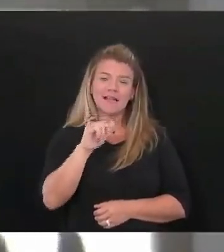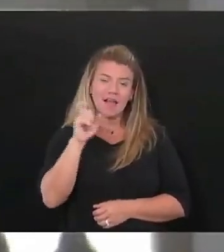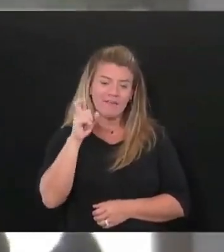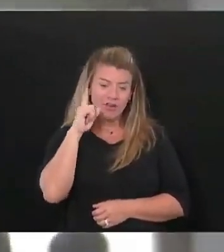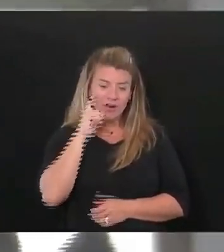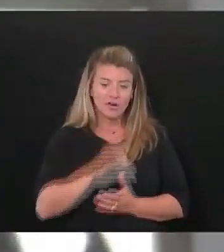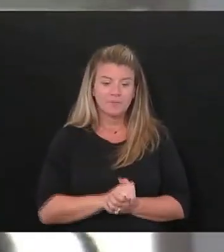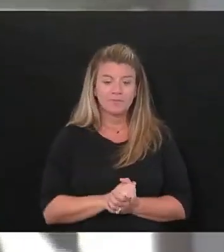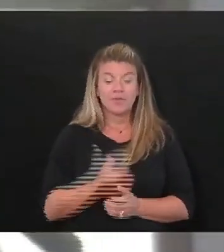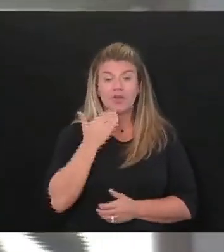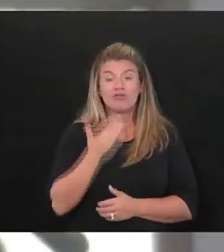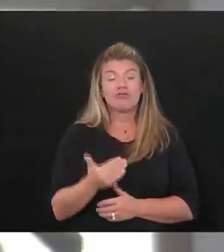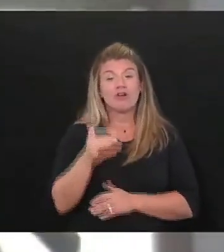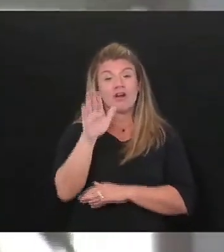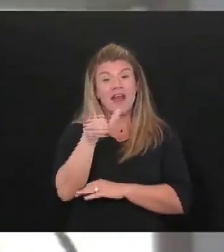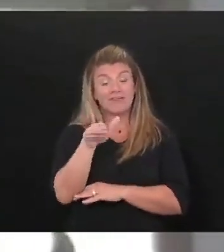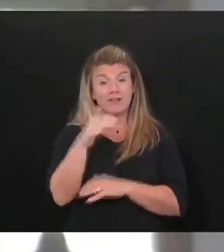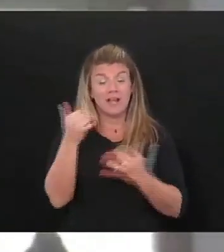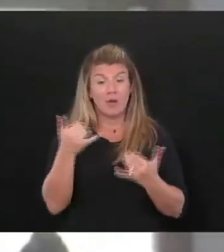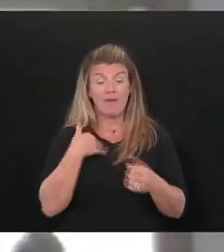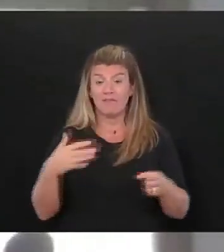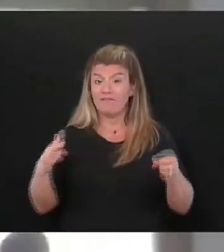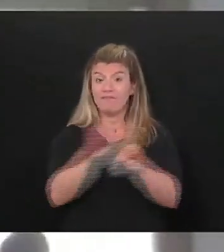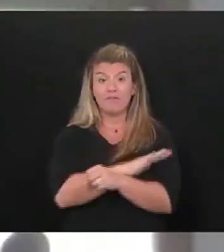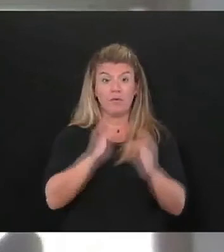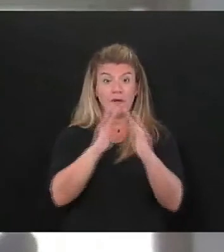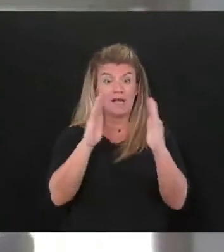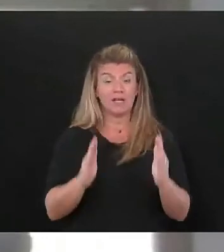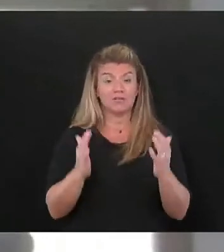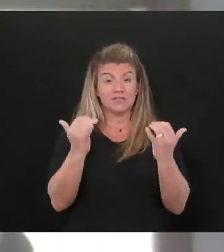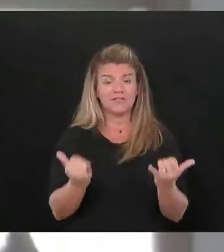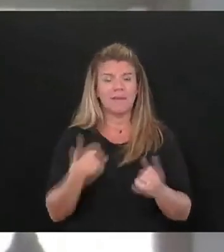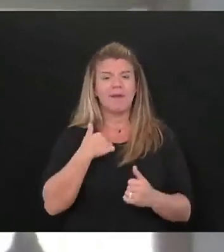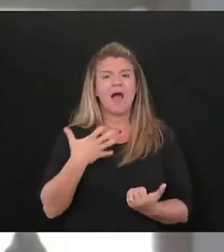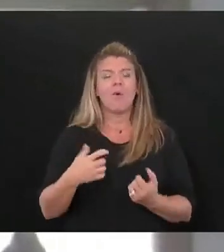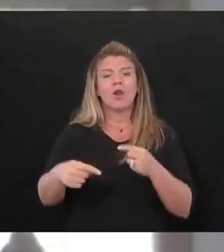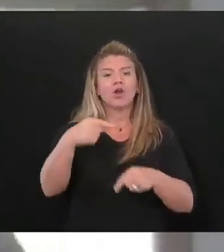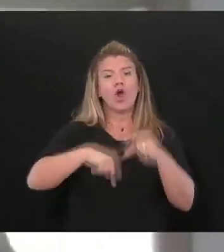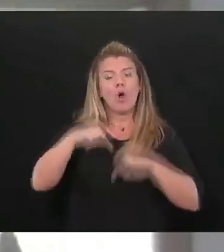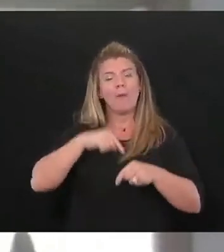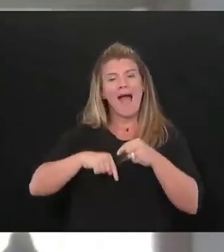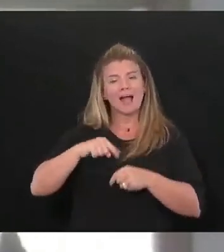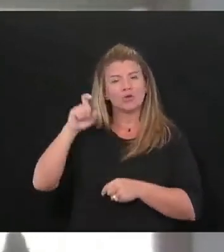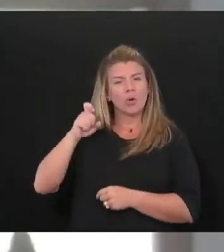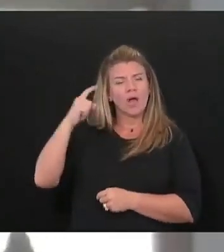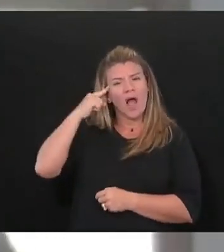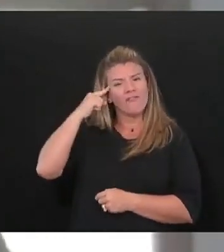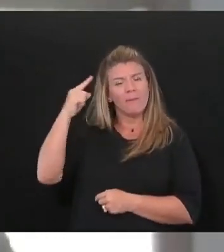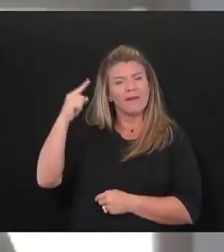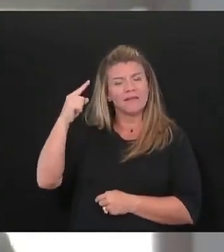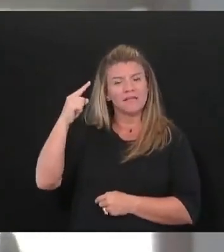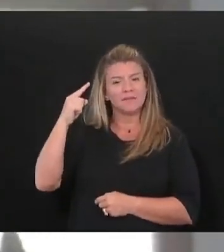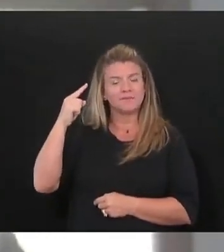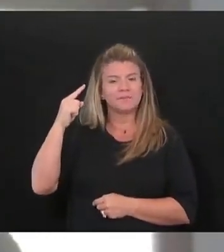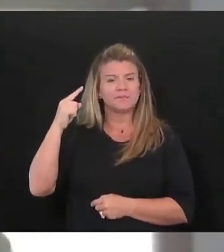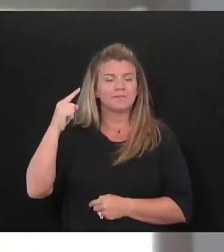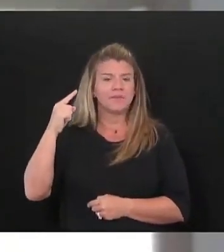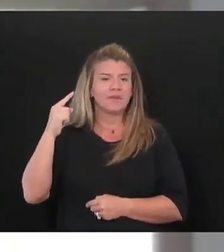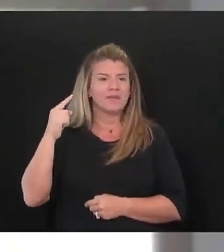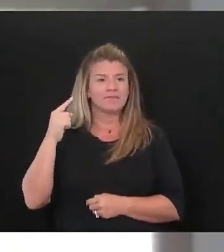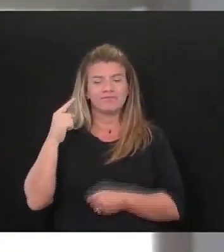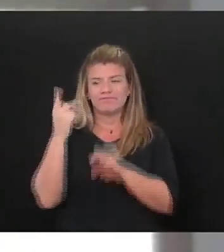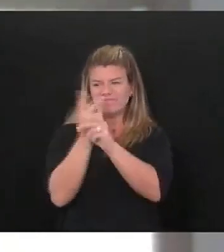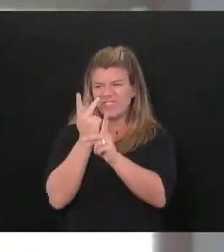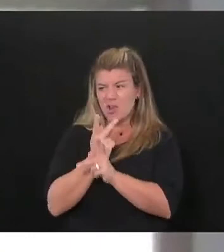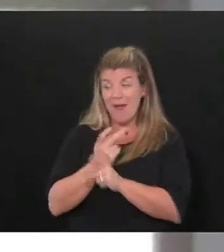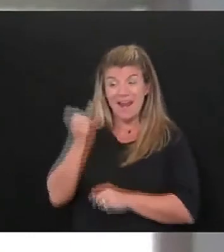have a full boat there today. Governor, I want to go back to government machinations. If you do get the